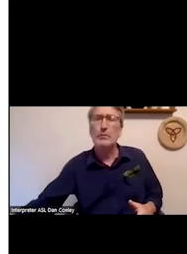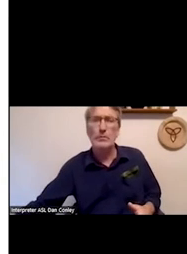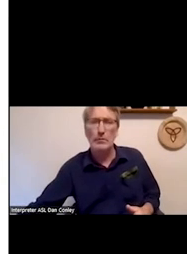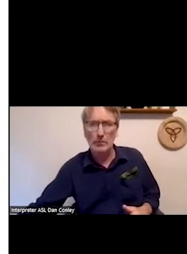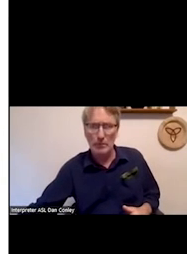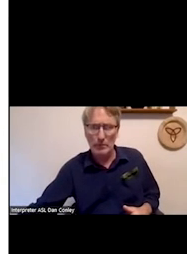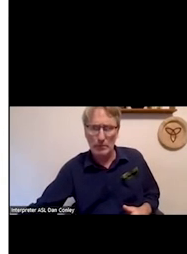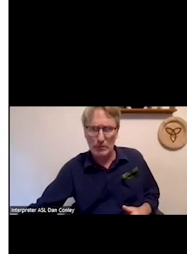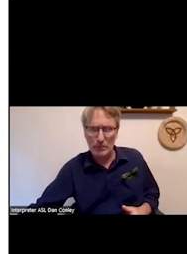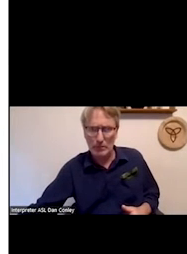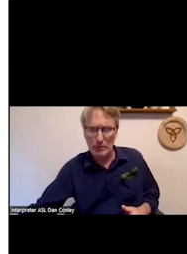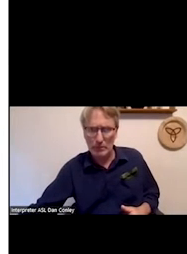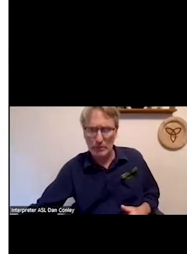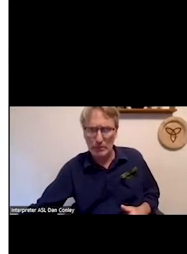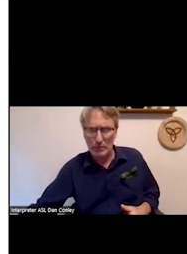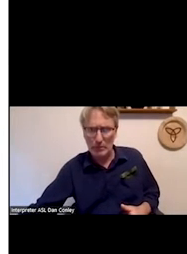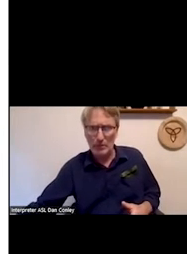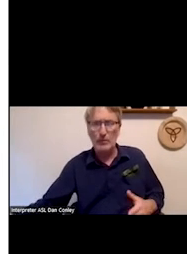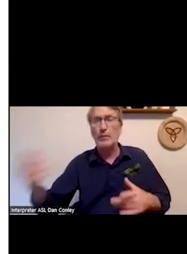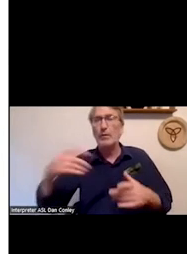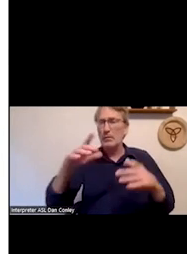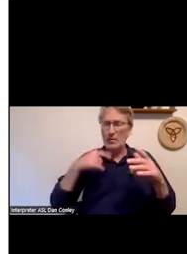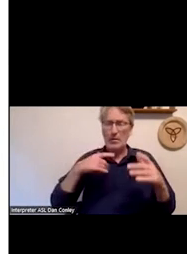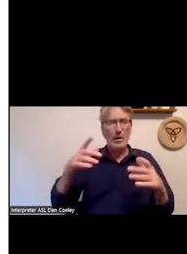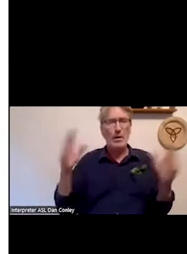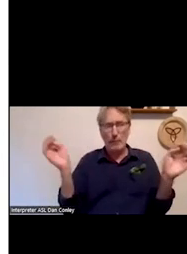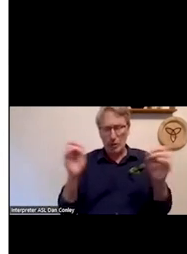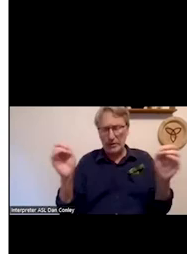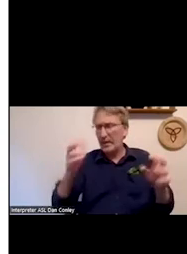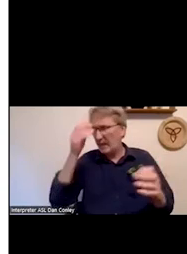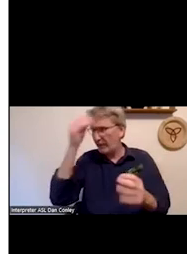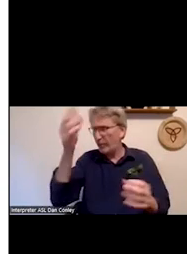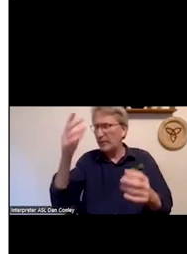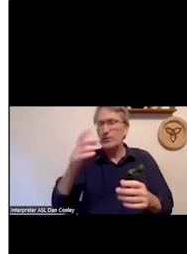an emergency information form with all of the